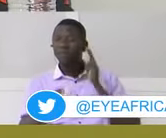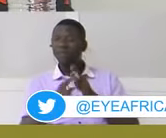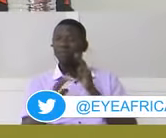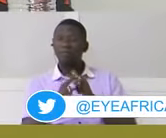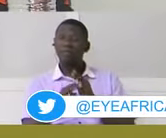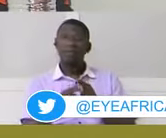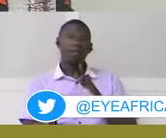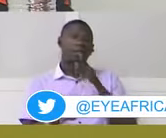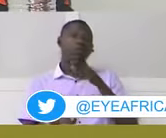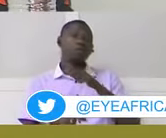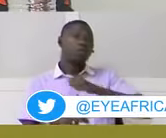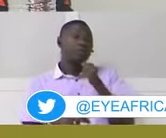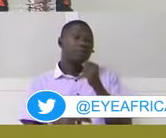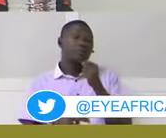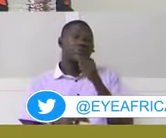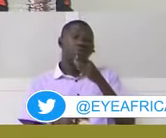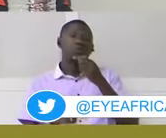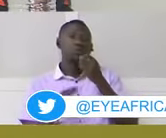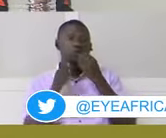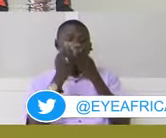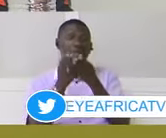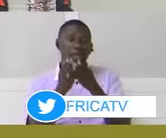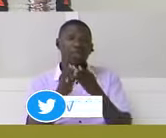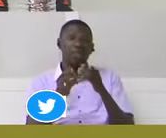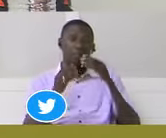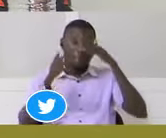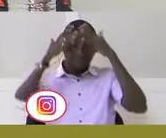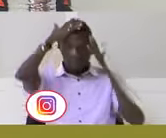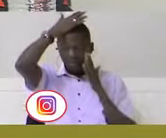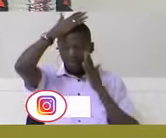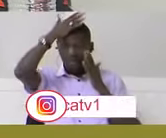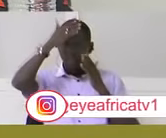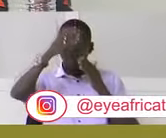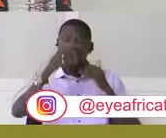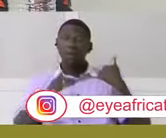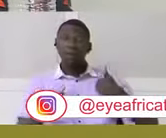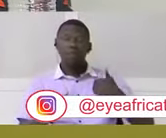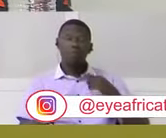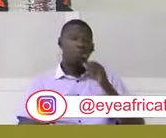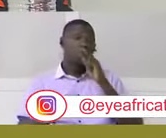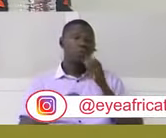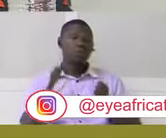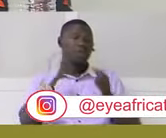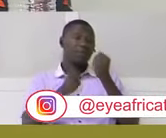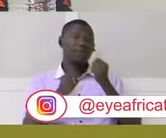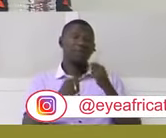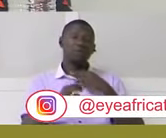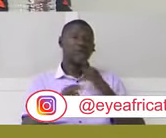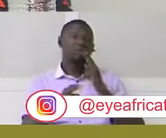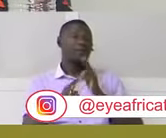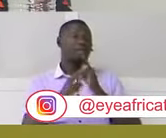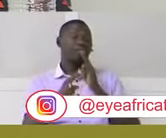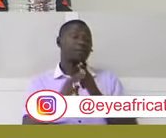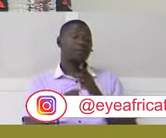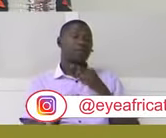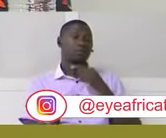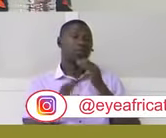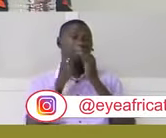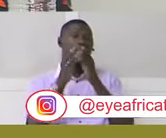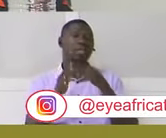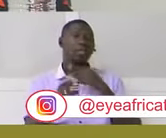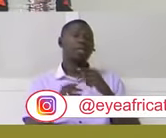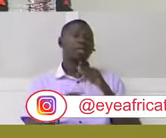who basically you refused to admit that they were over speeding, and you said they always conducted themselves very professionally and